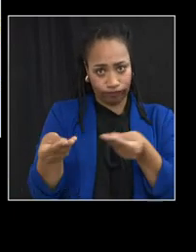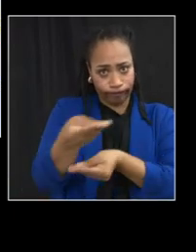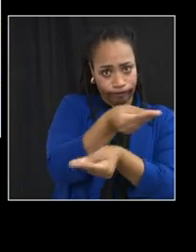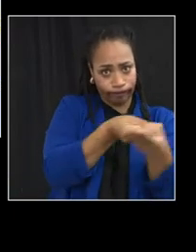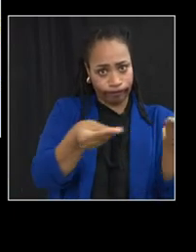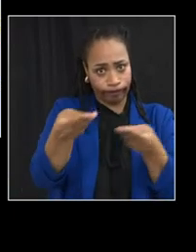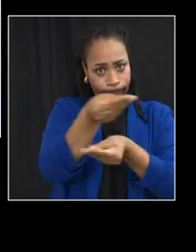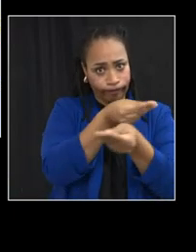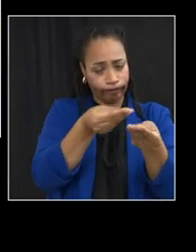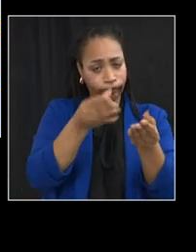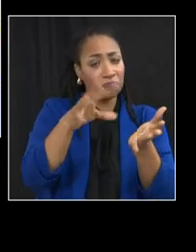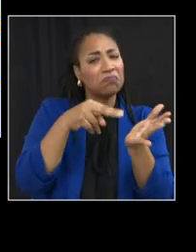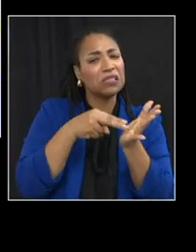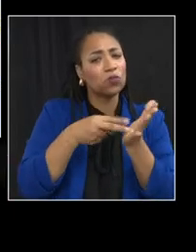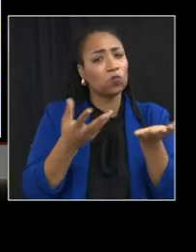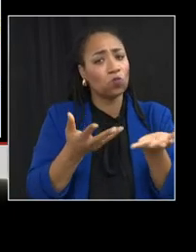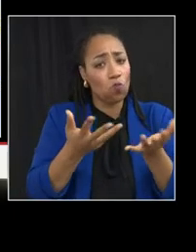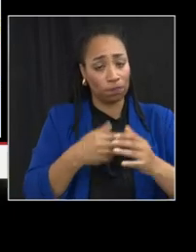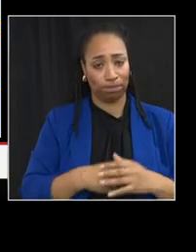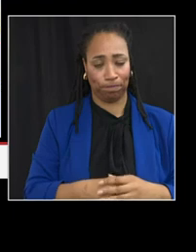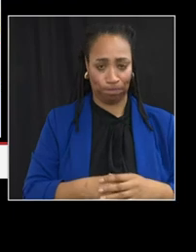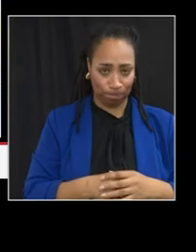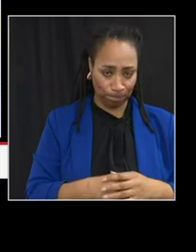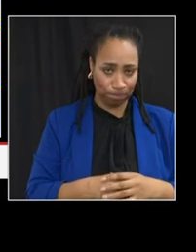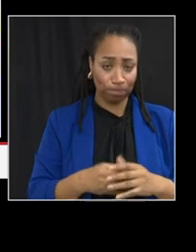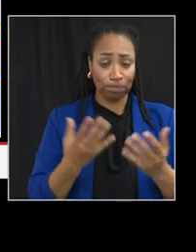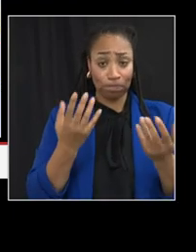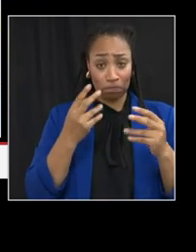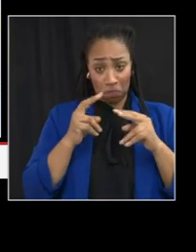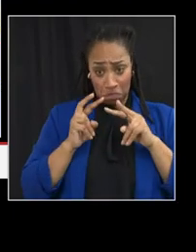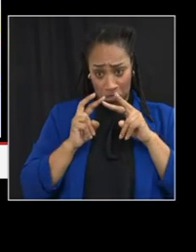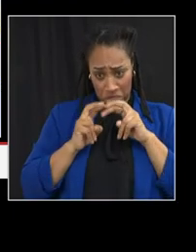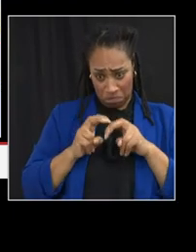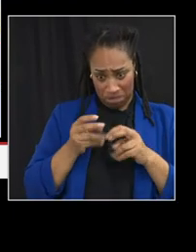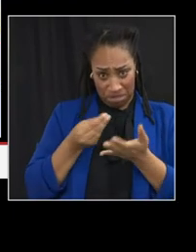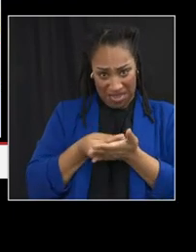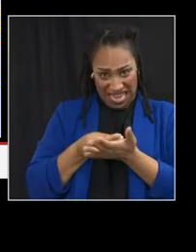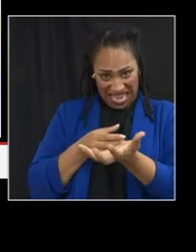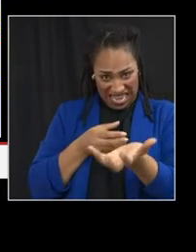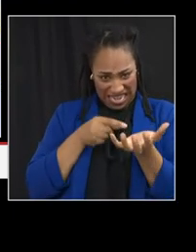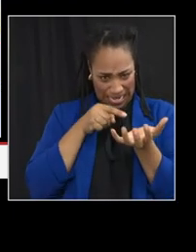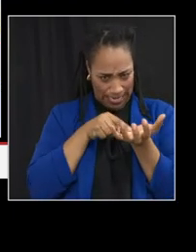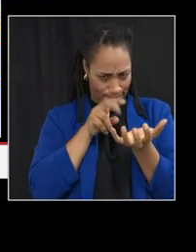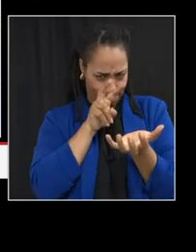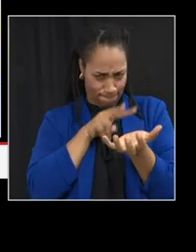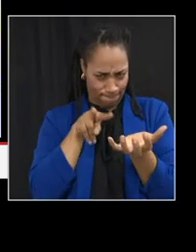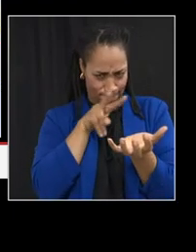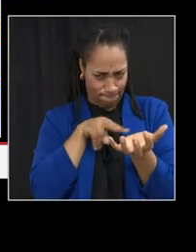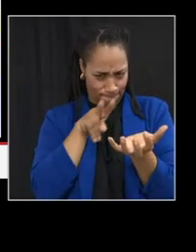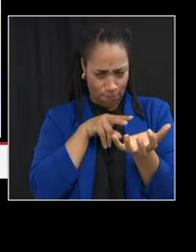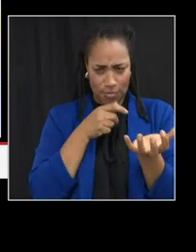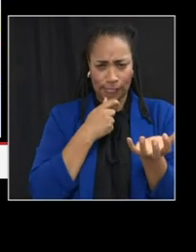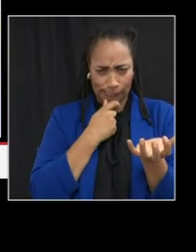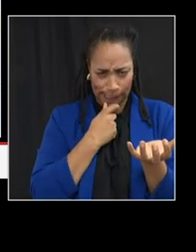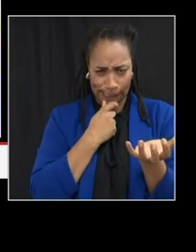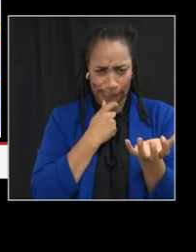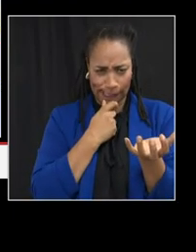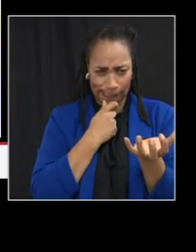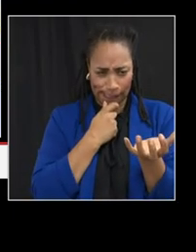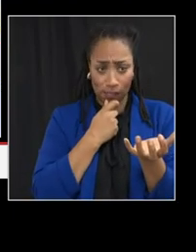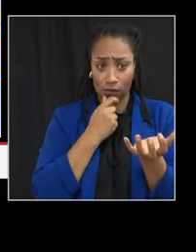ask myself, is this dollar or this $100 or this $1 million going to help